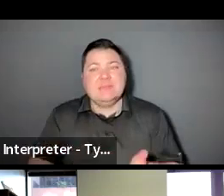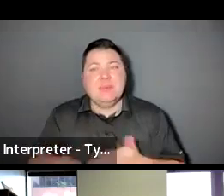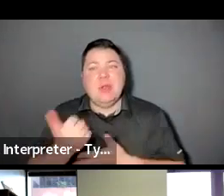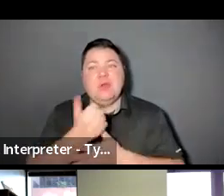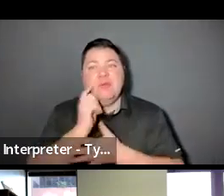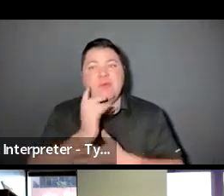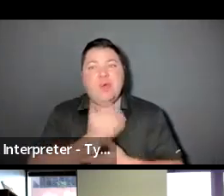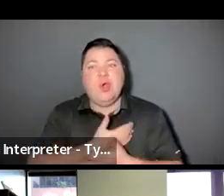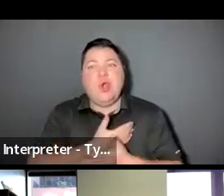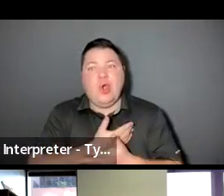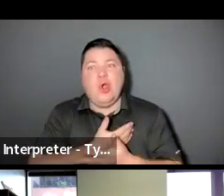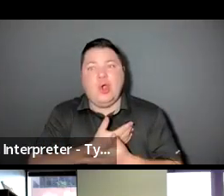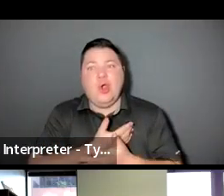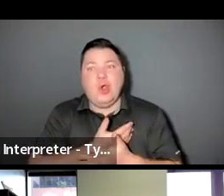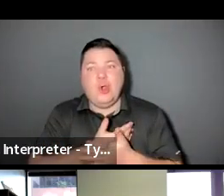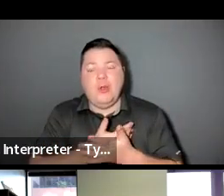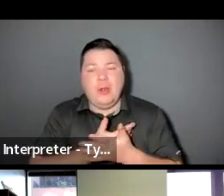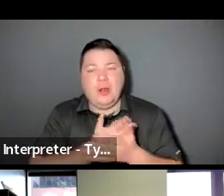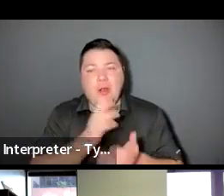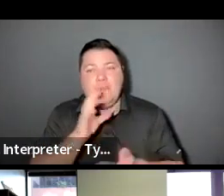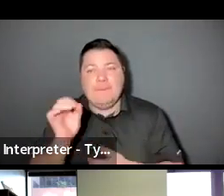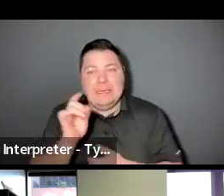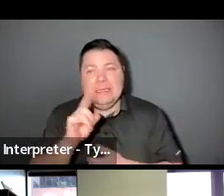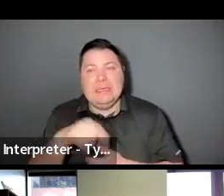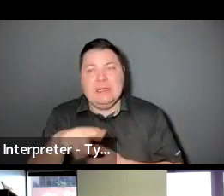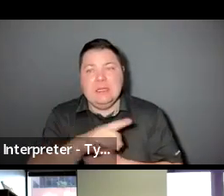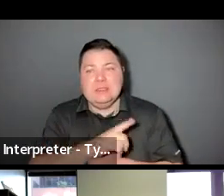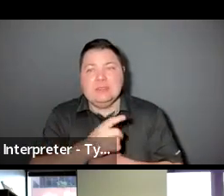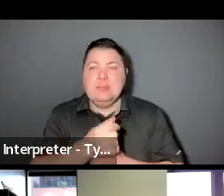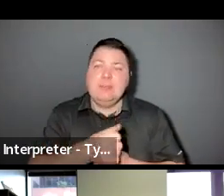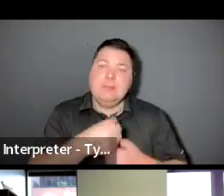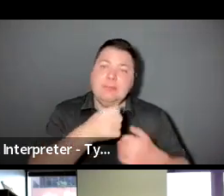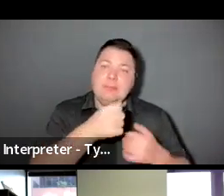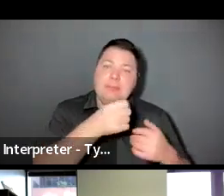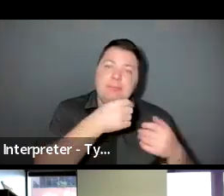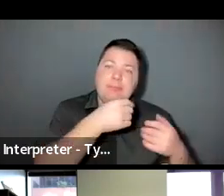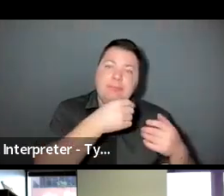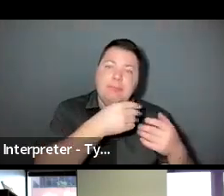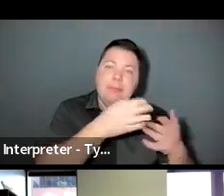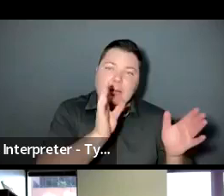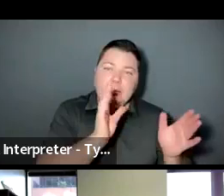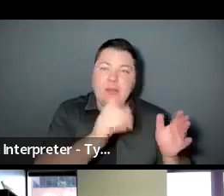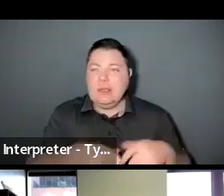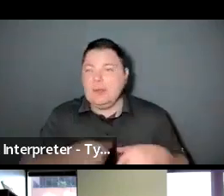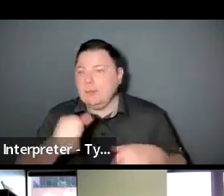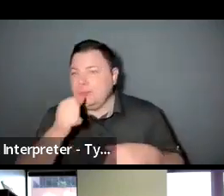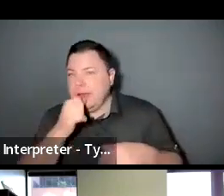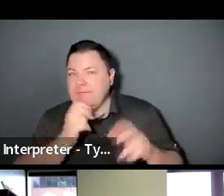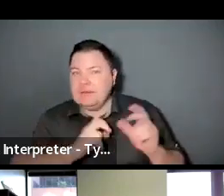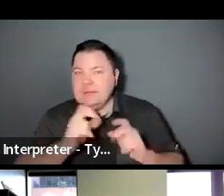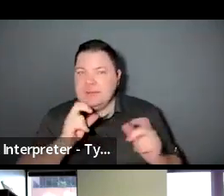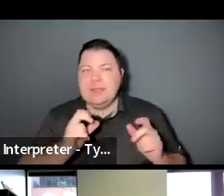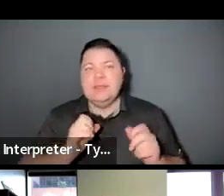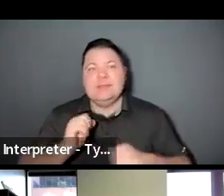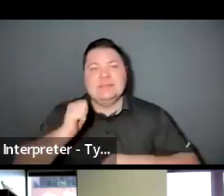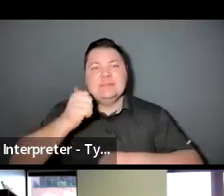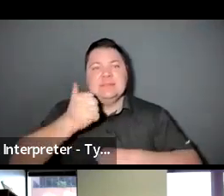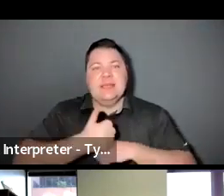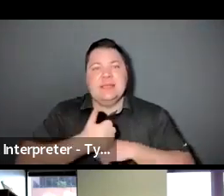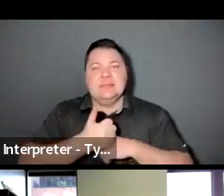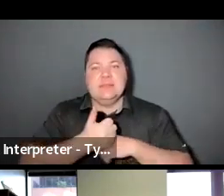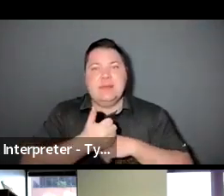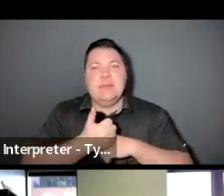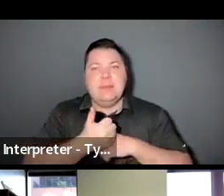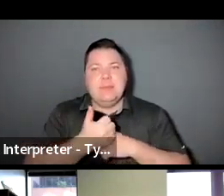private investment. It changes the dynamic of the light rail system. It sets a blueprint for future development of